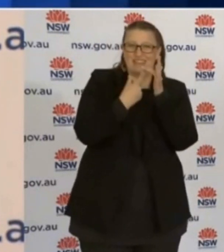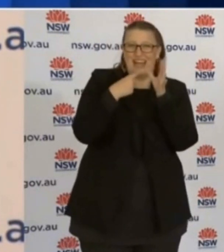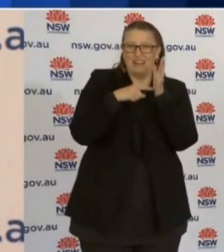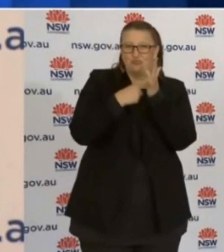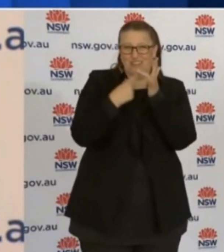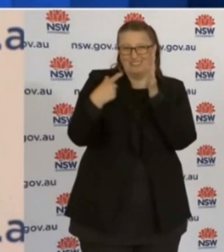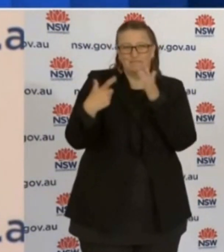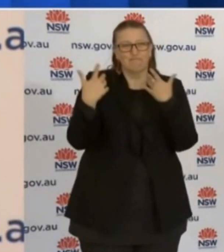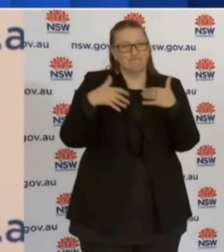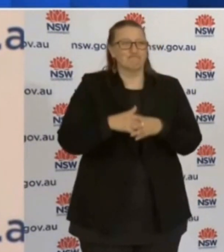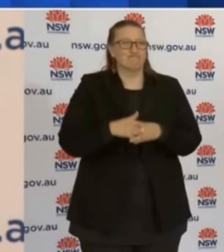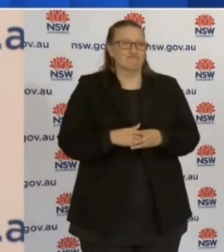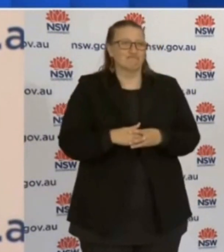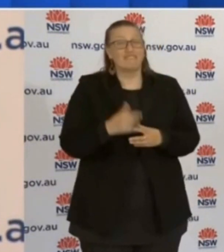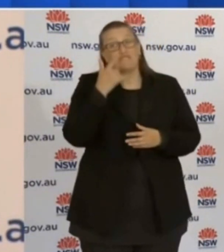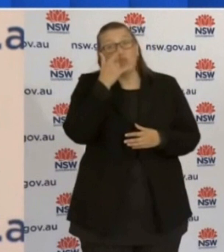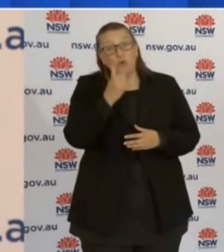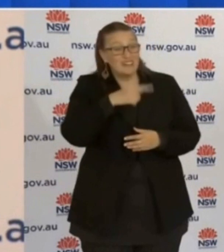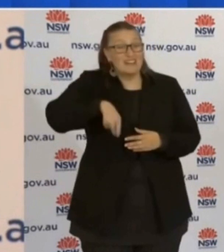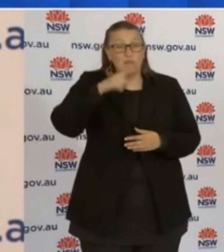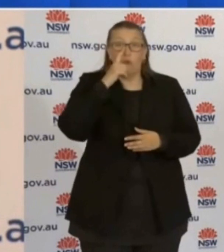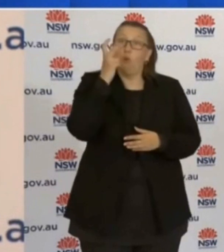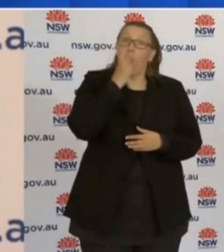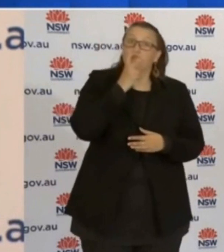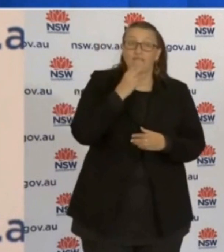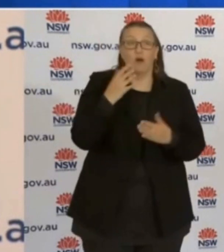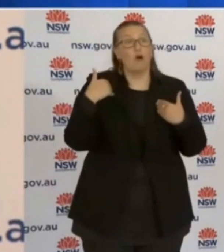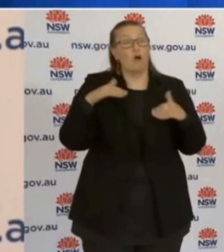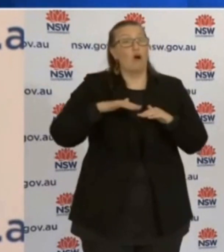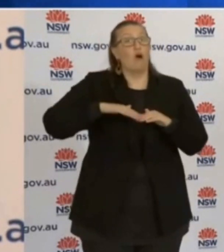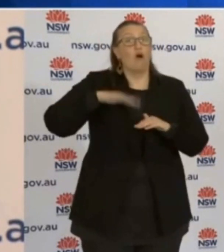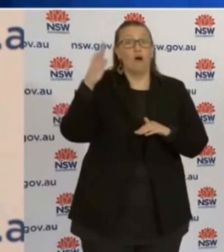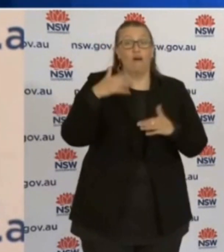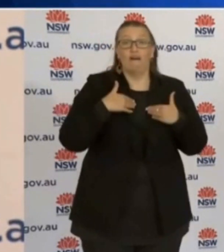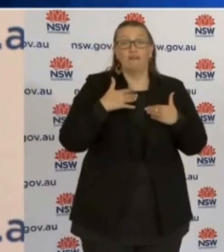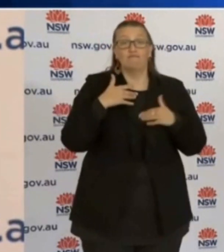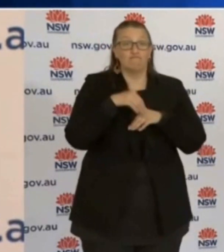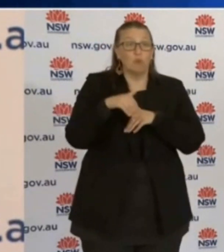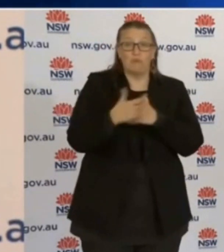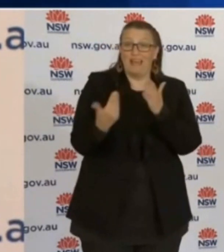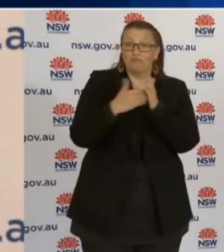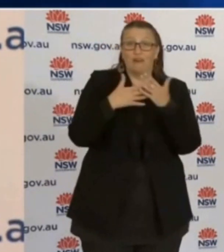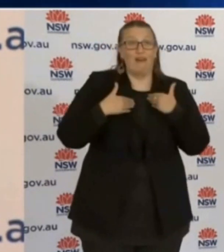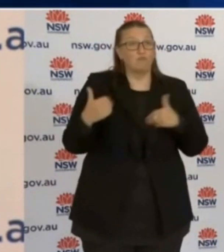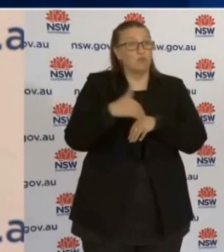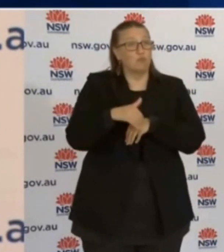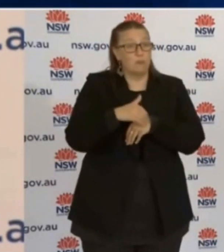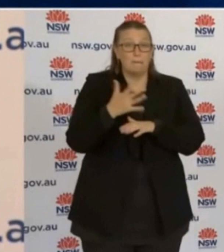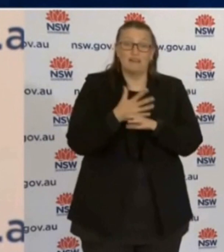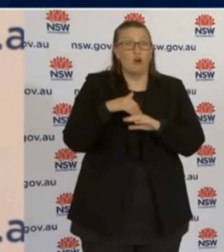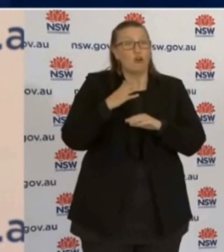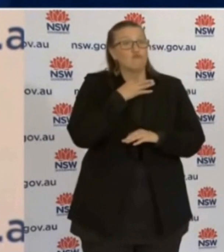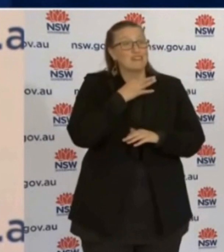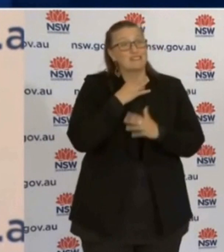are older and have health conditions which leave them very vulnerable to the harmful effects of COVID. Staff at the